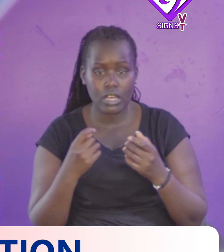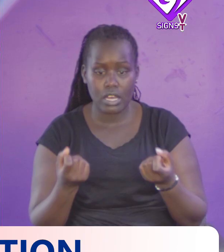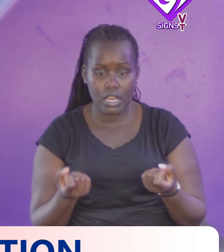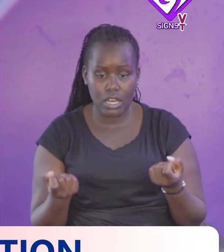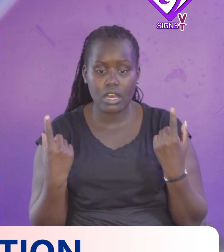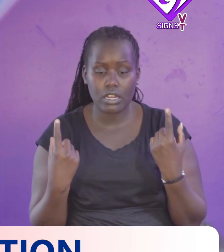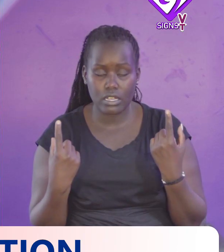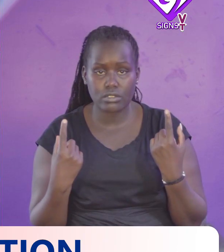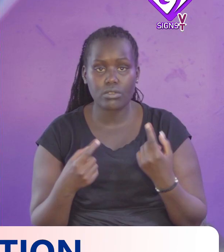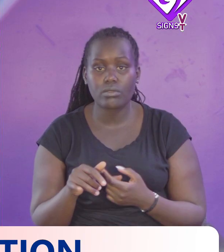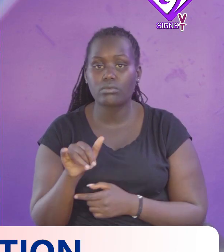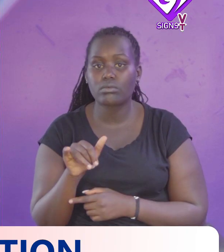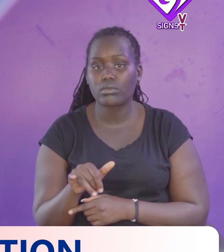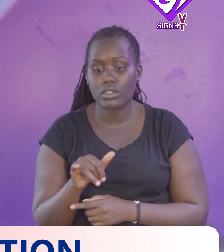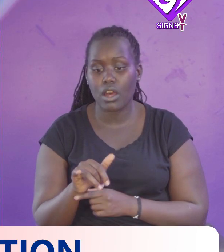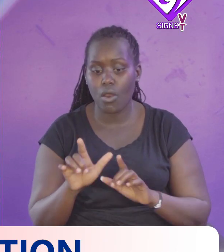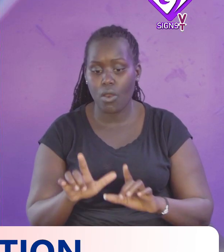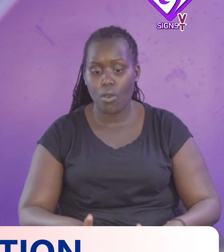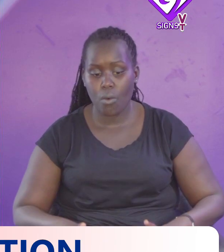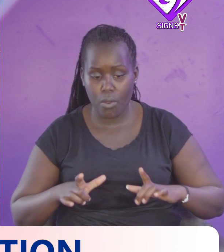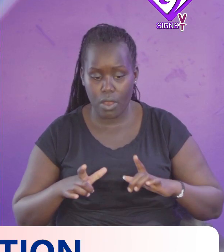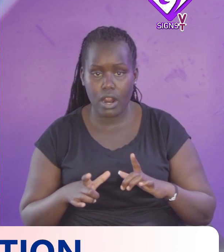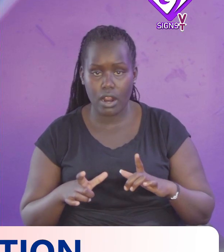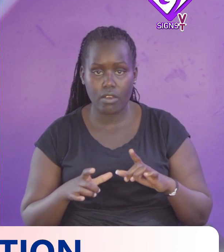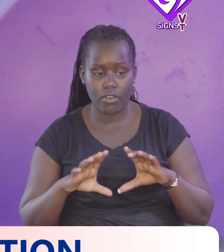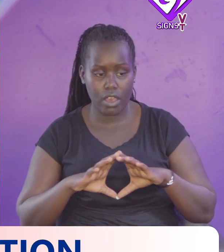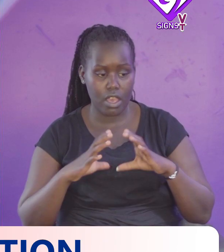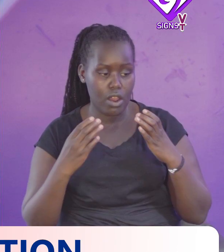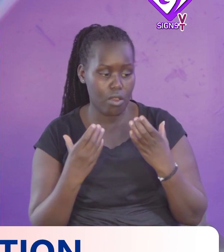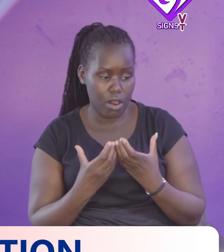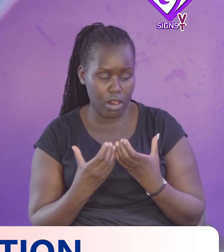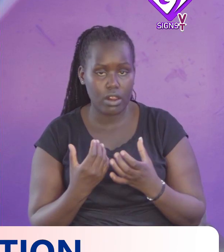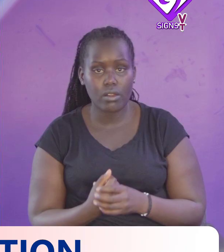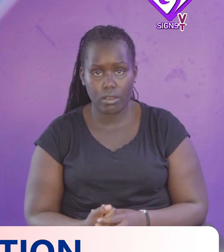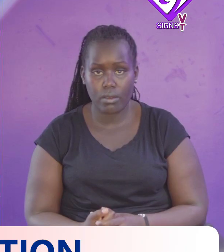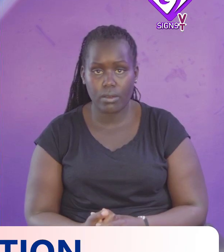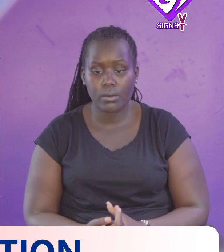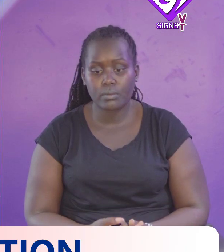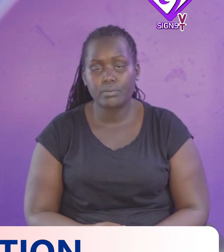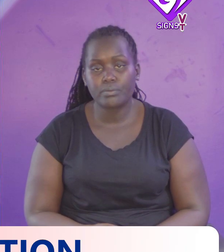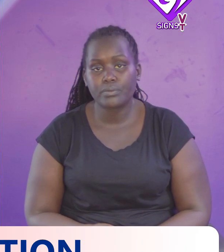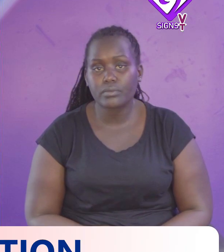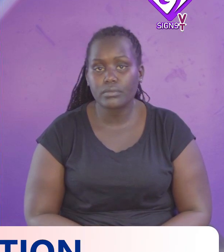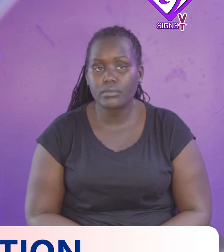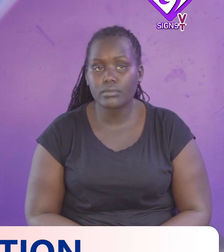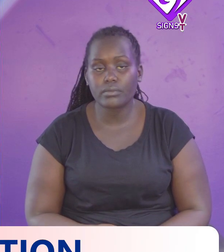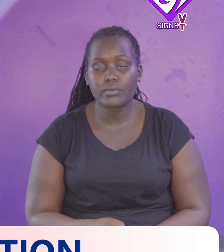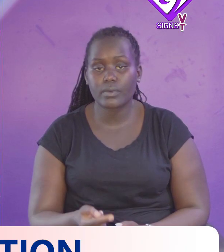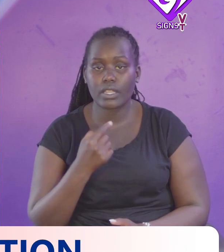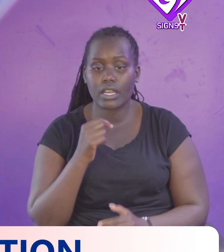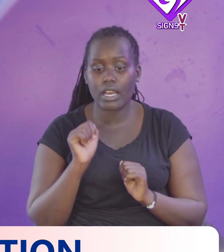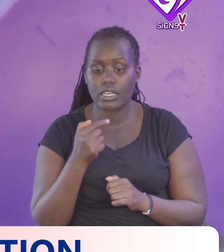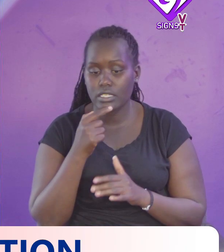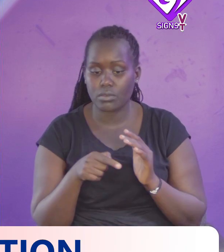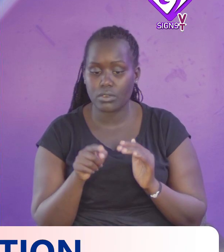understood that we are living in a comprehensive world. And I would say that this boy